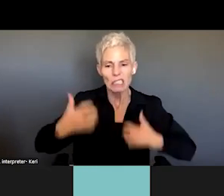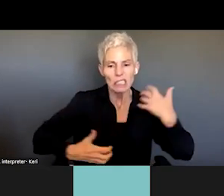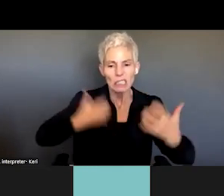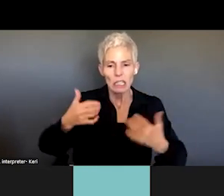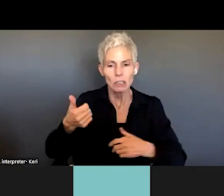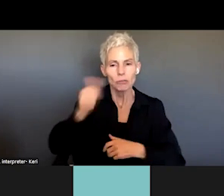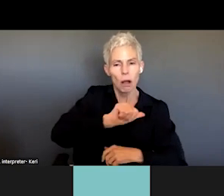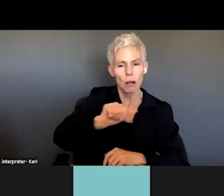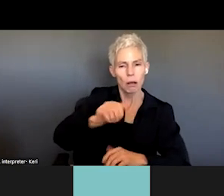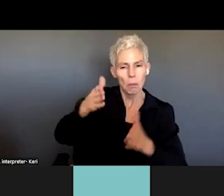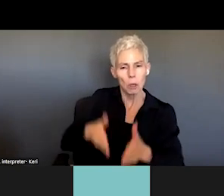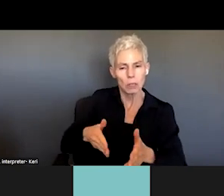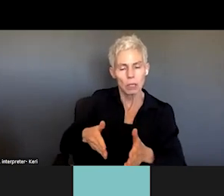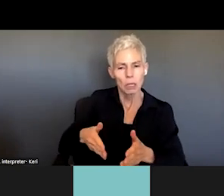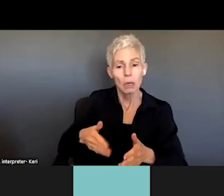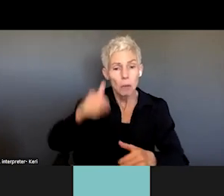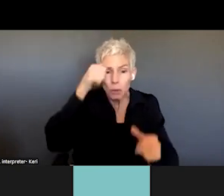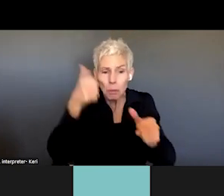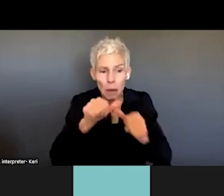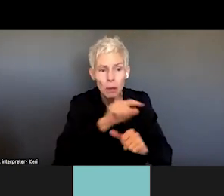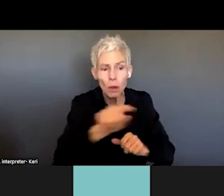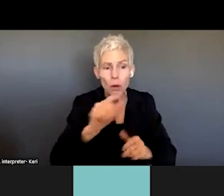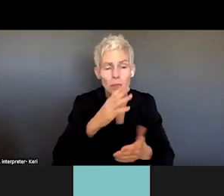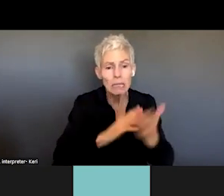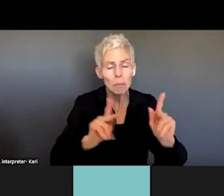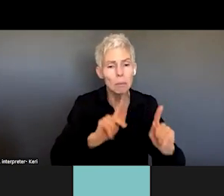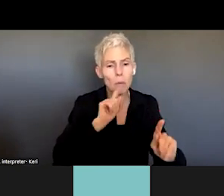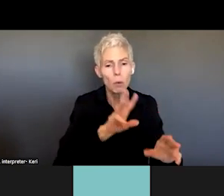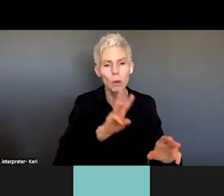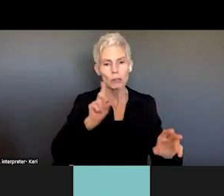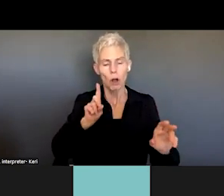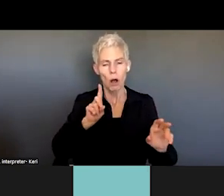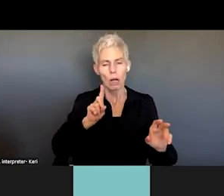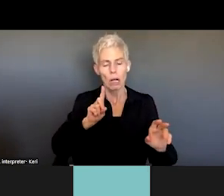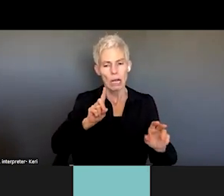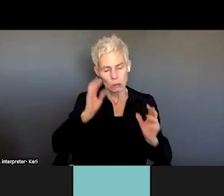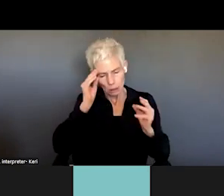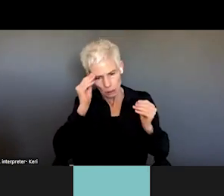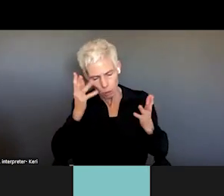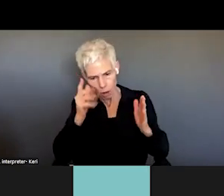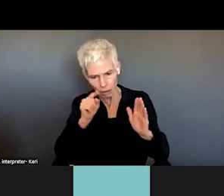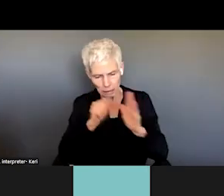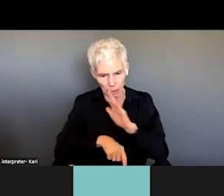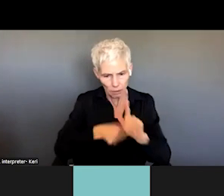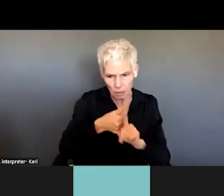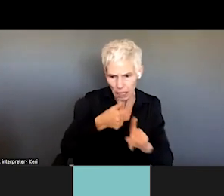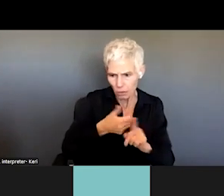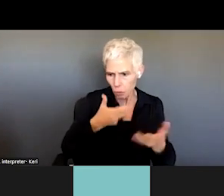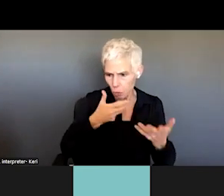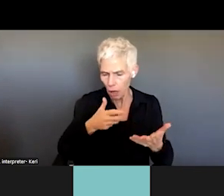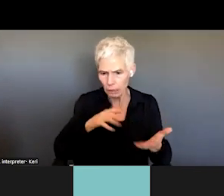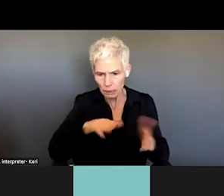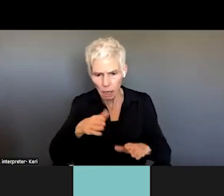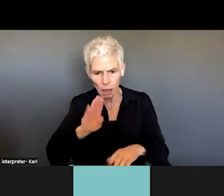that there's also sometimes people who are very withdrawn and highly suicidal and maybe making a suicide attempt, but refusing care.